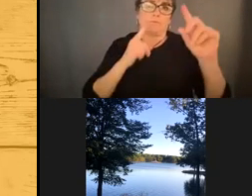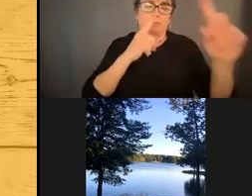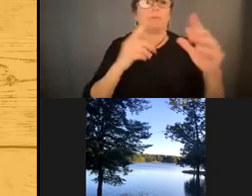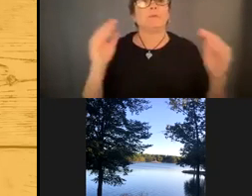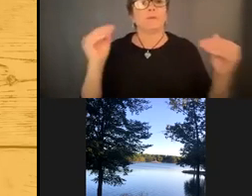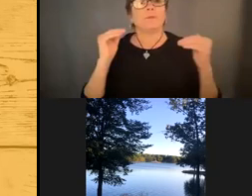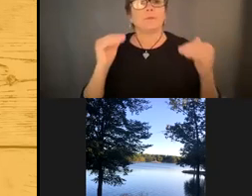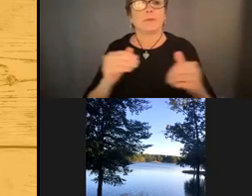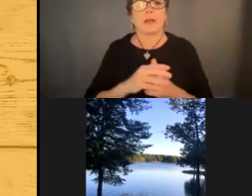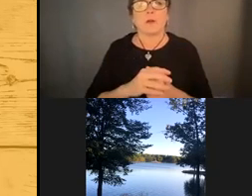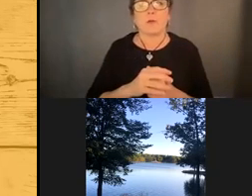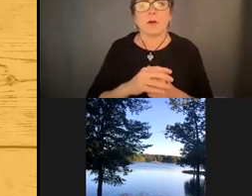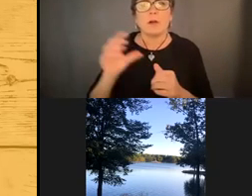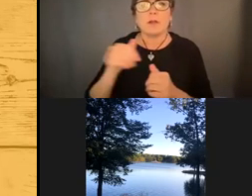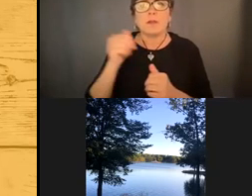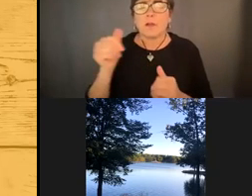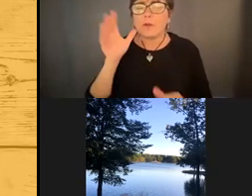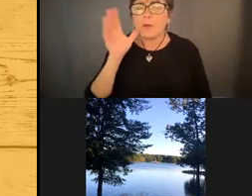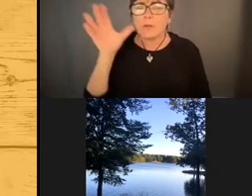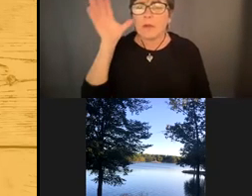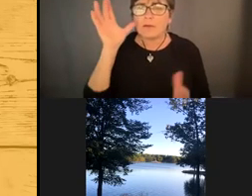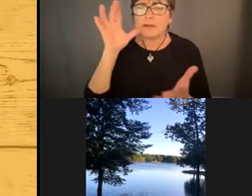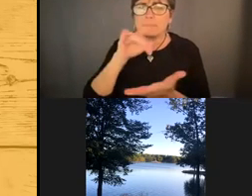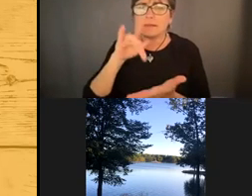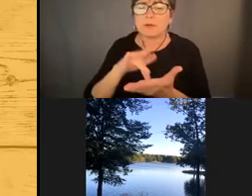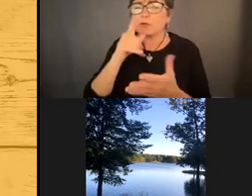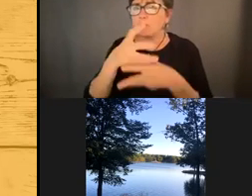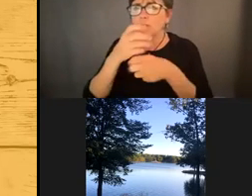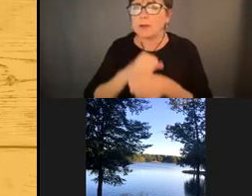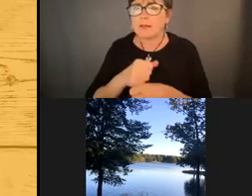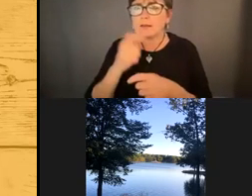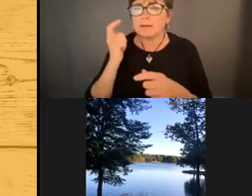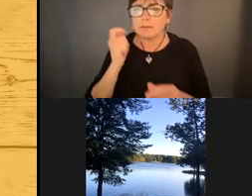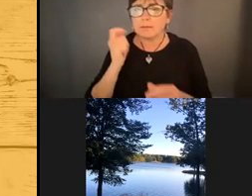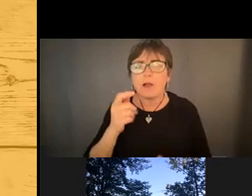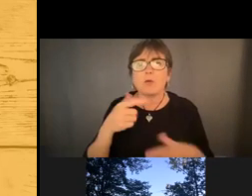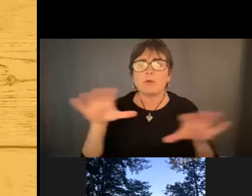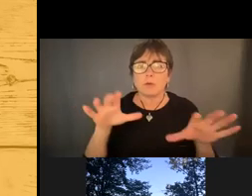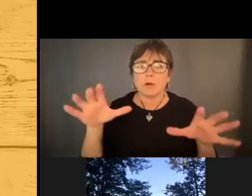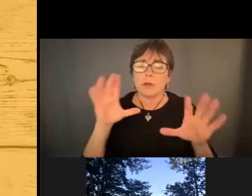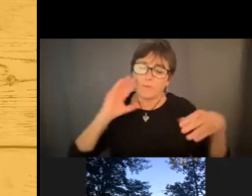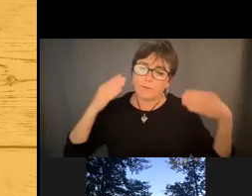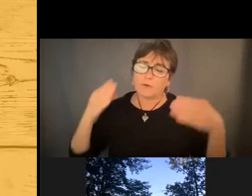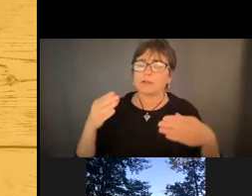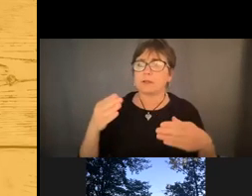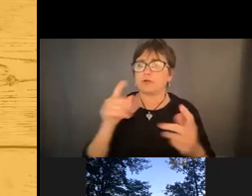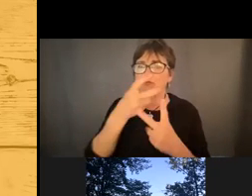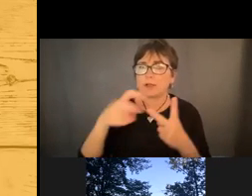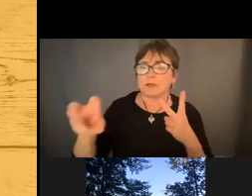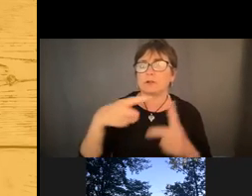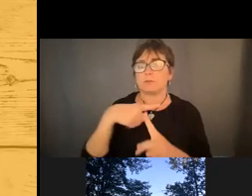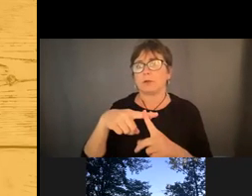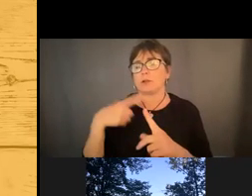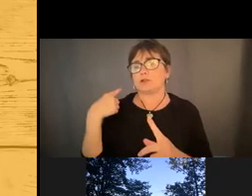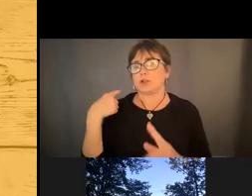the other parent centers that have received this grant, we're doing a lot of work, you know, around transition and youth. But I wanted to share kind of a different vision.